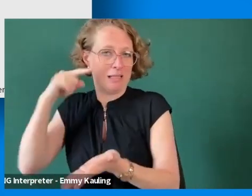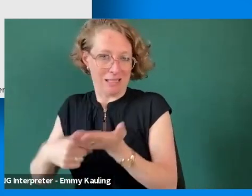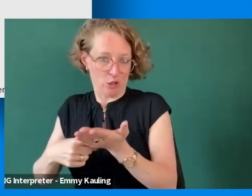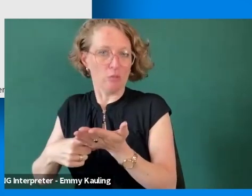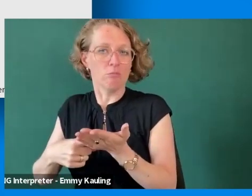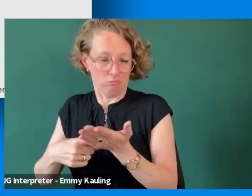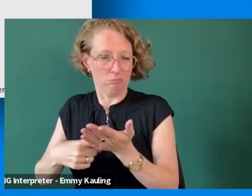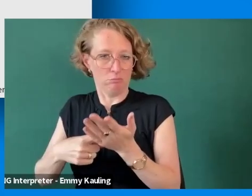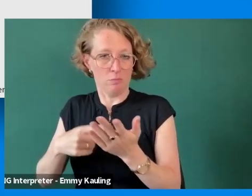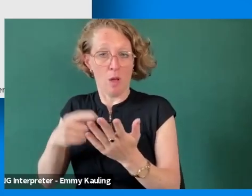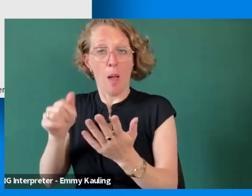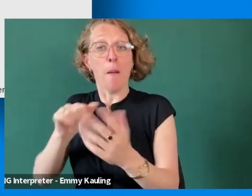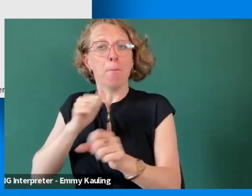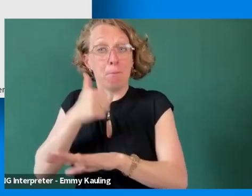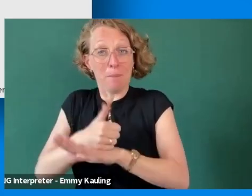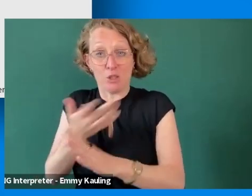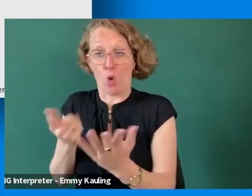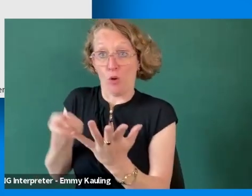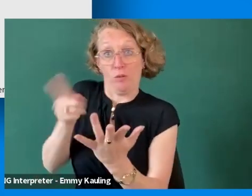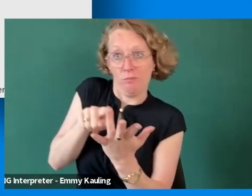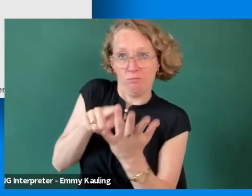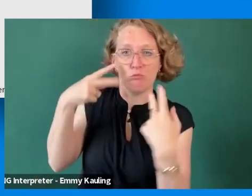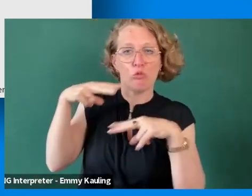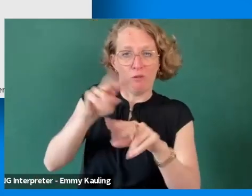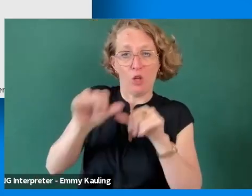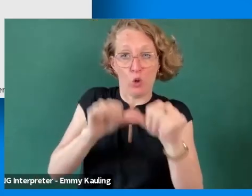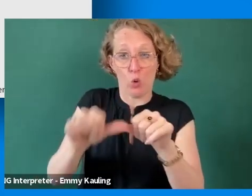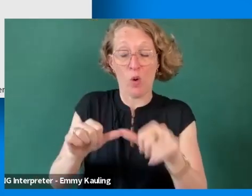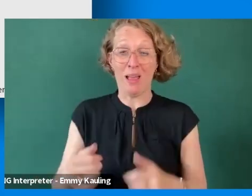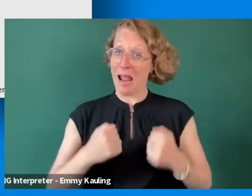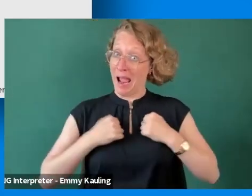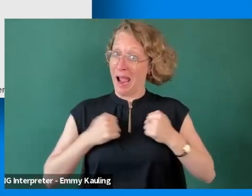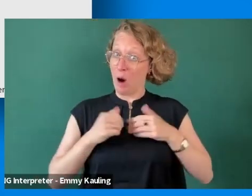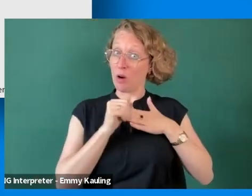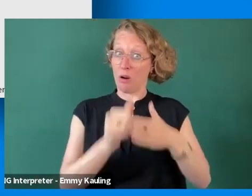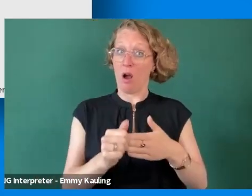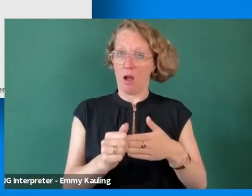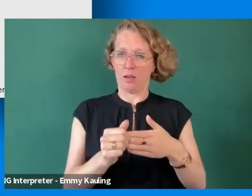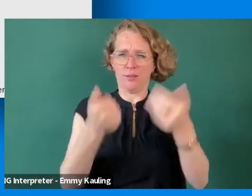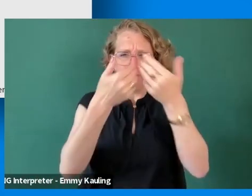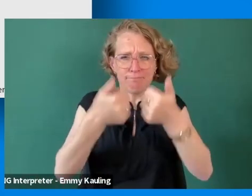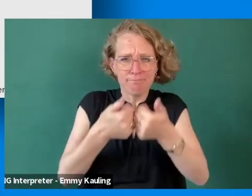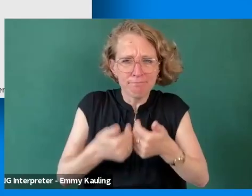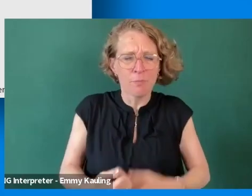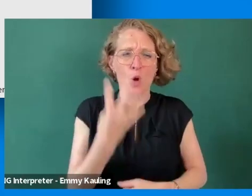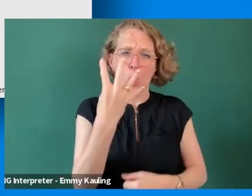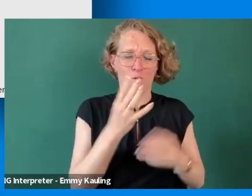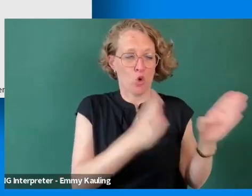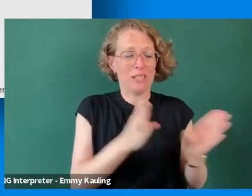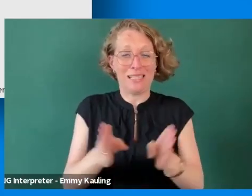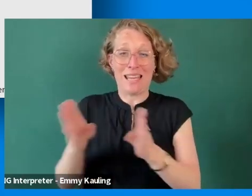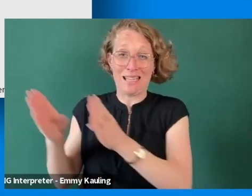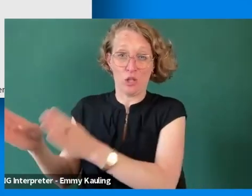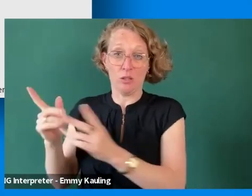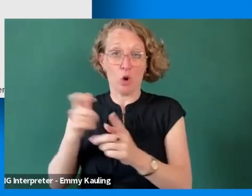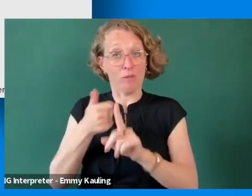that review process. And what we've done in our guide is break that down into 4 sections of 4 stages of advice for